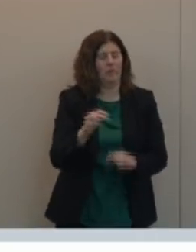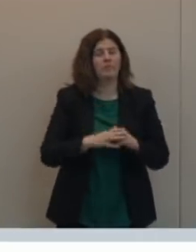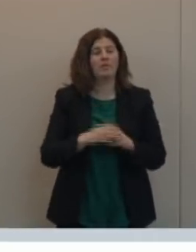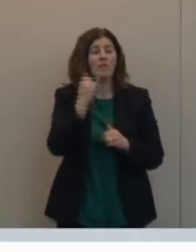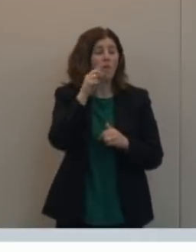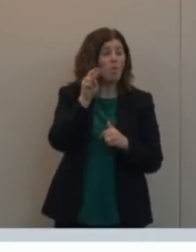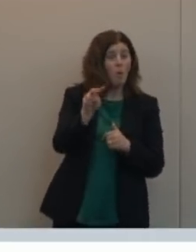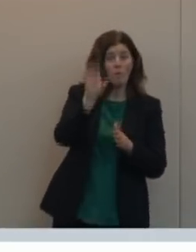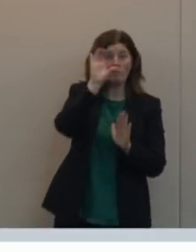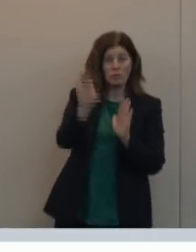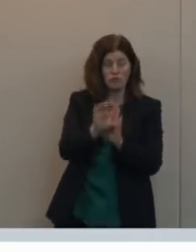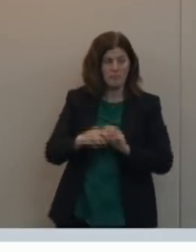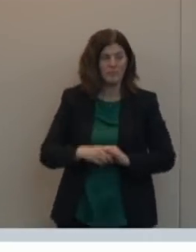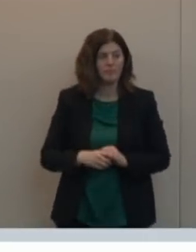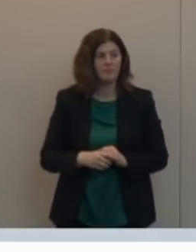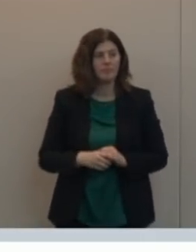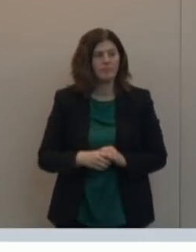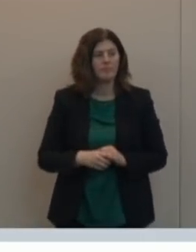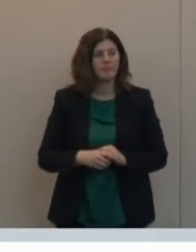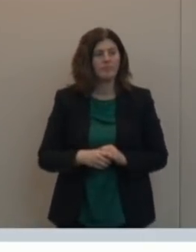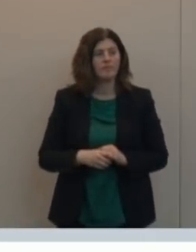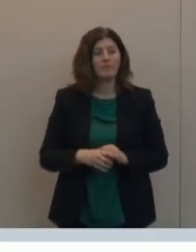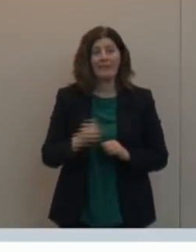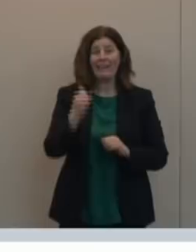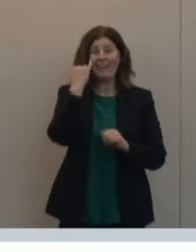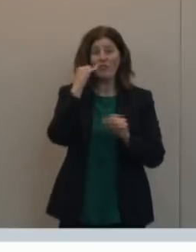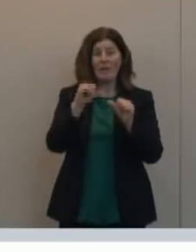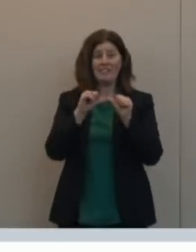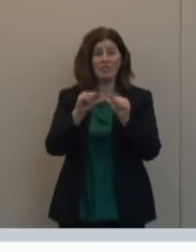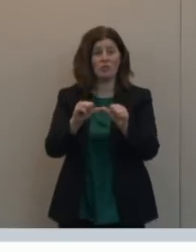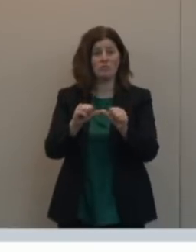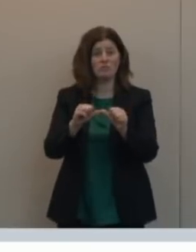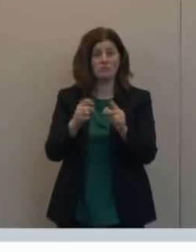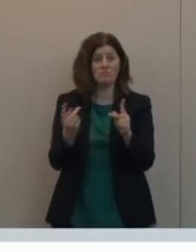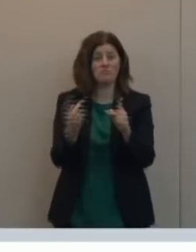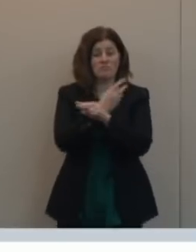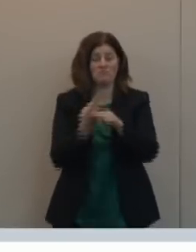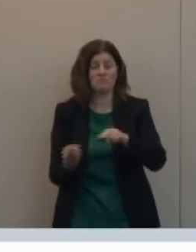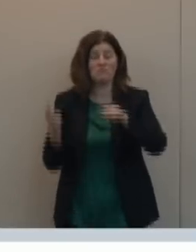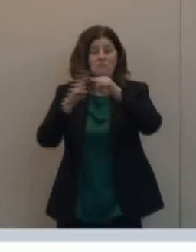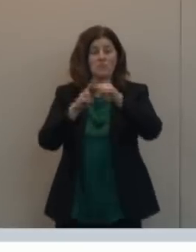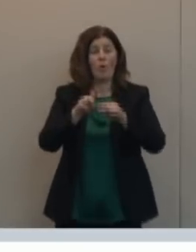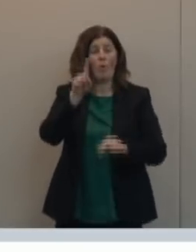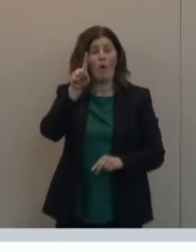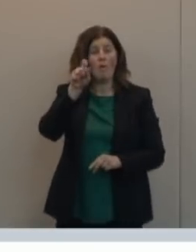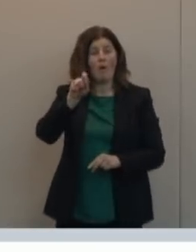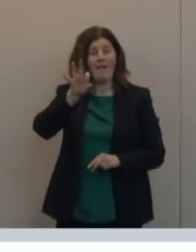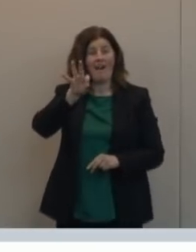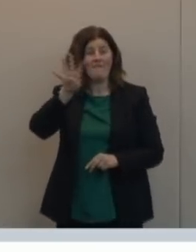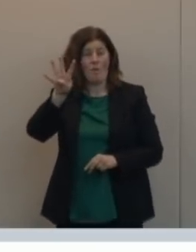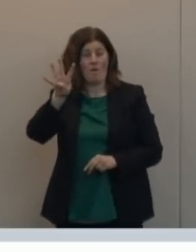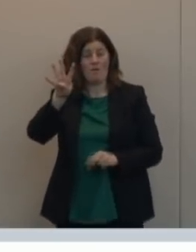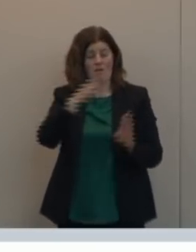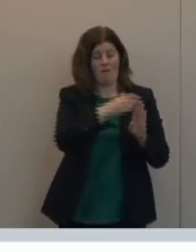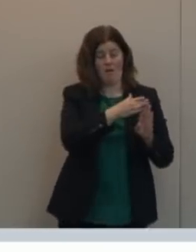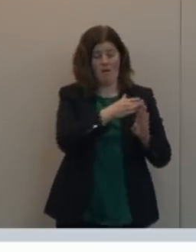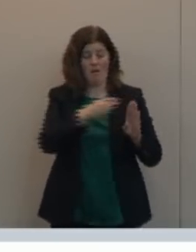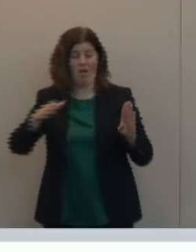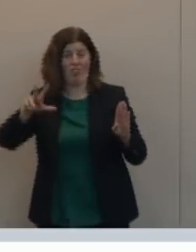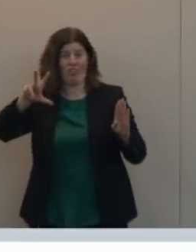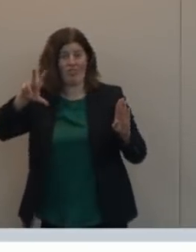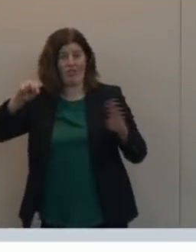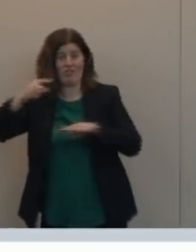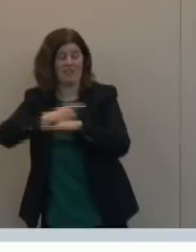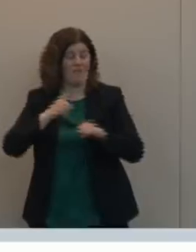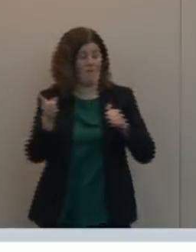the graphic here, if we had continued to have a doubling time of 1.94 in 30 days from that